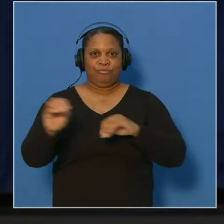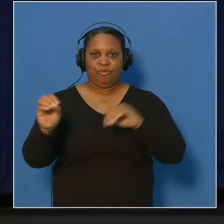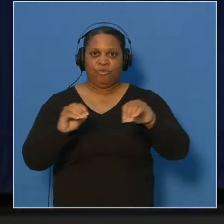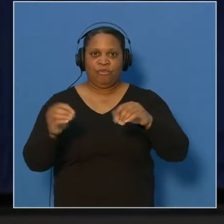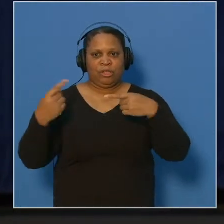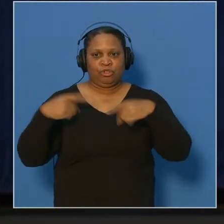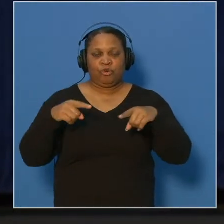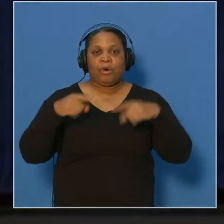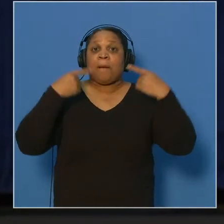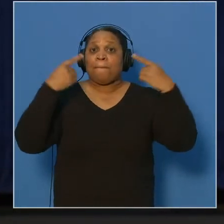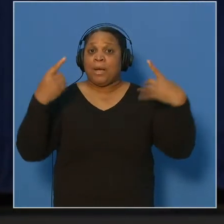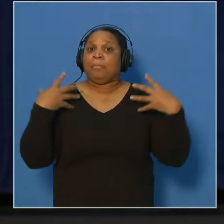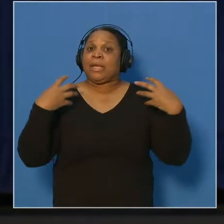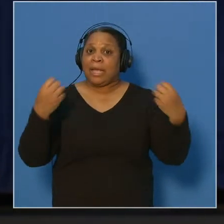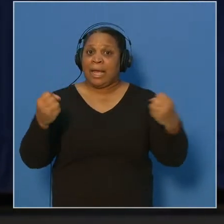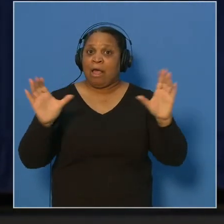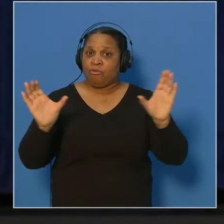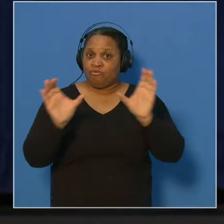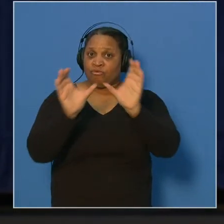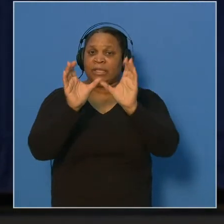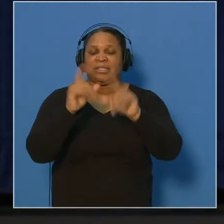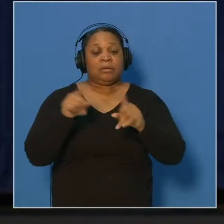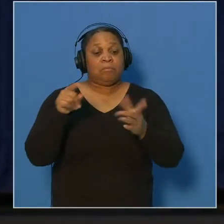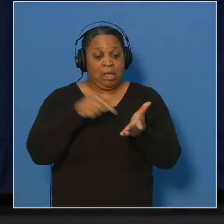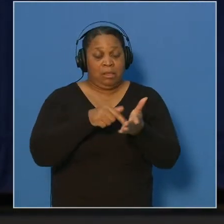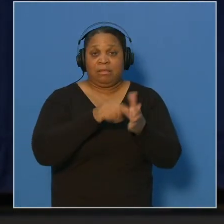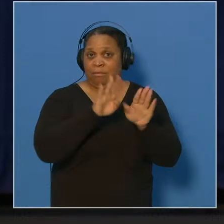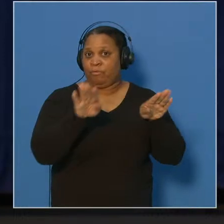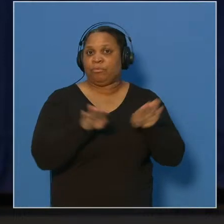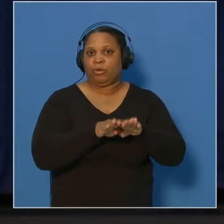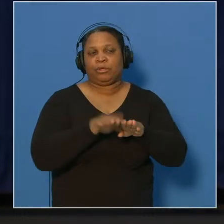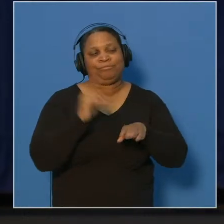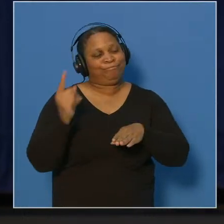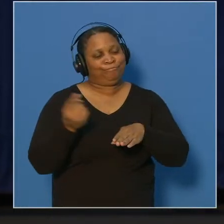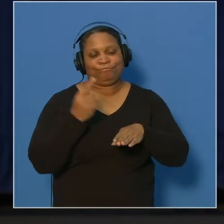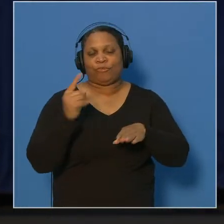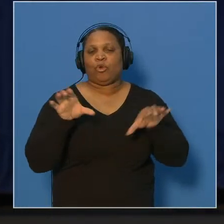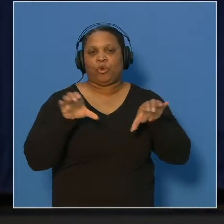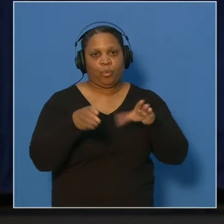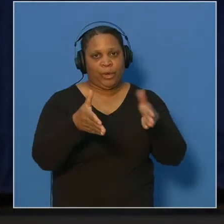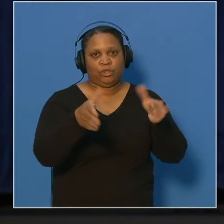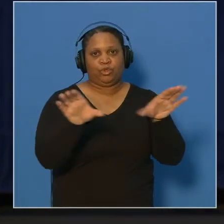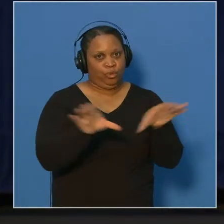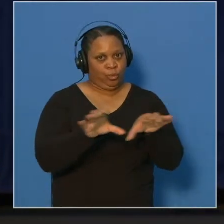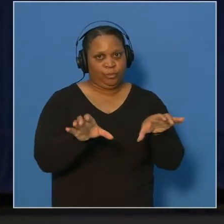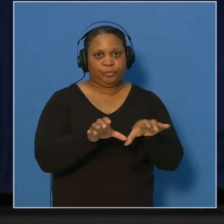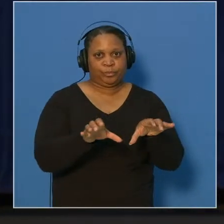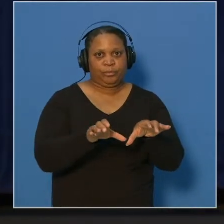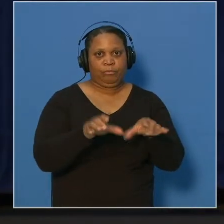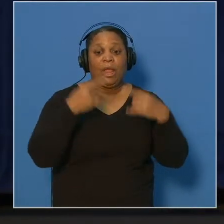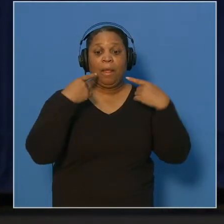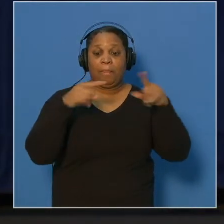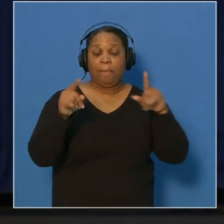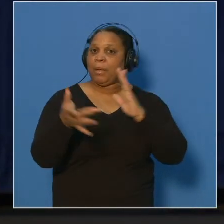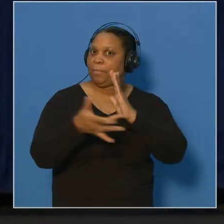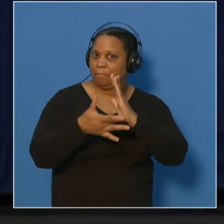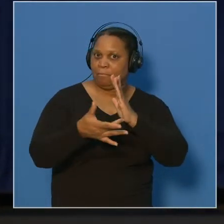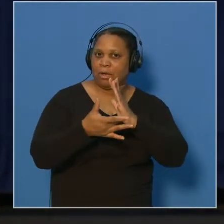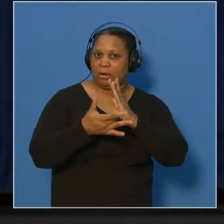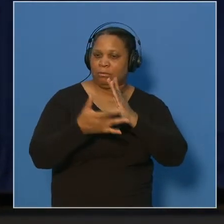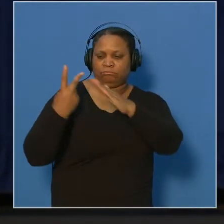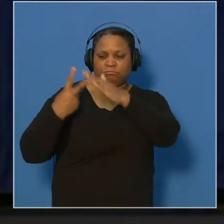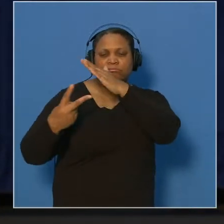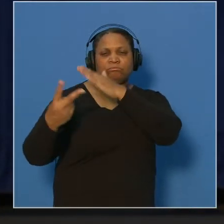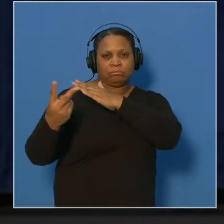health crisis. But in Bermuda, this is the only way to do so. The public health modeling that we currently have